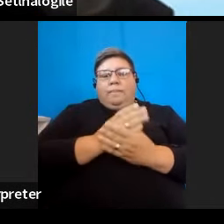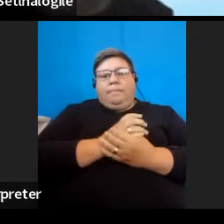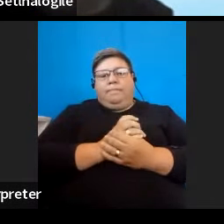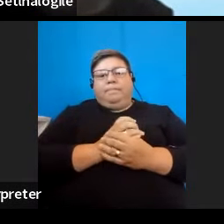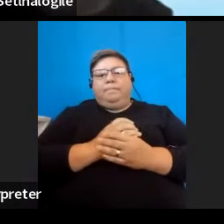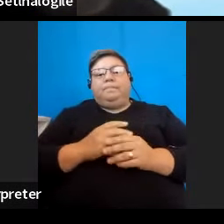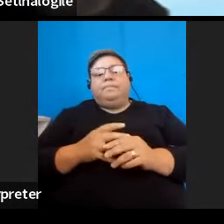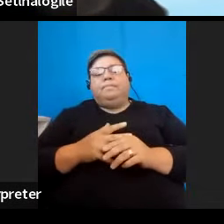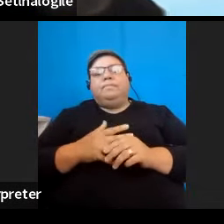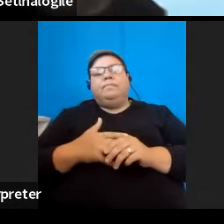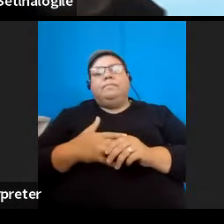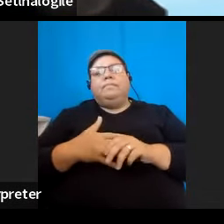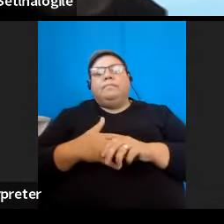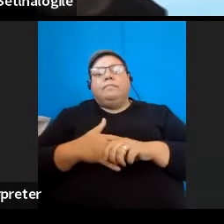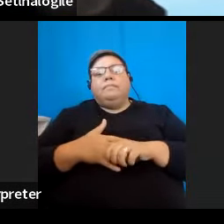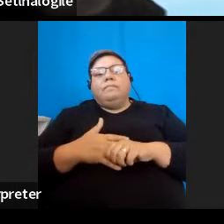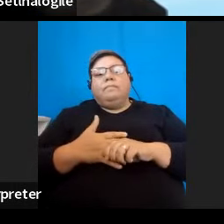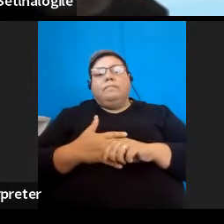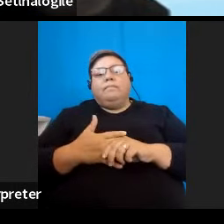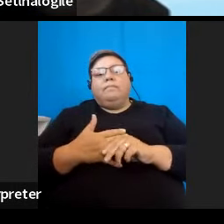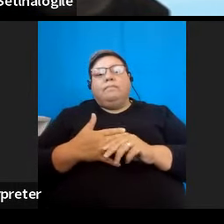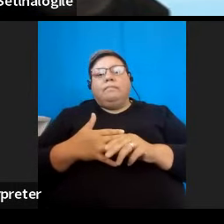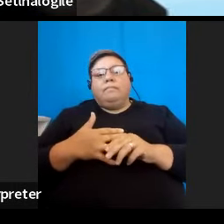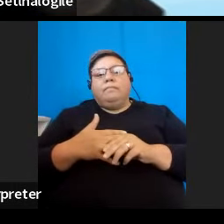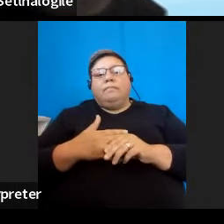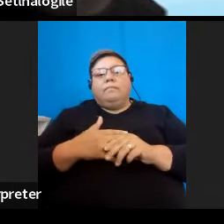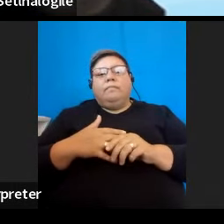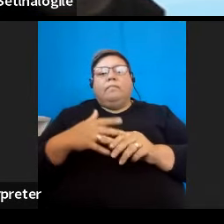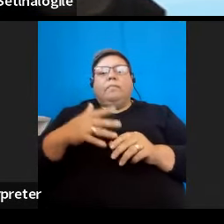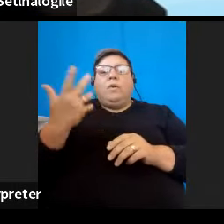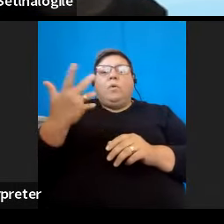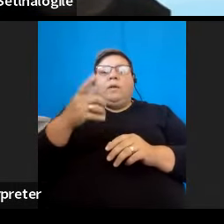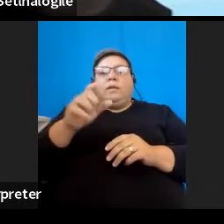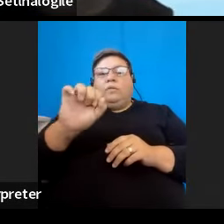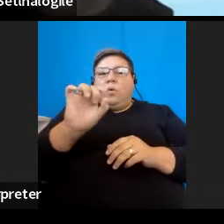Just on a high level, what message would you like to give AC?